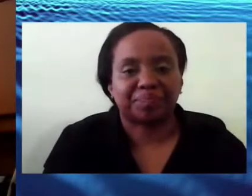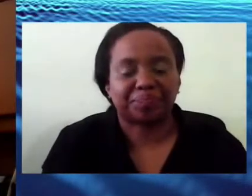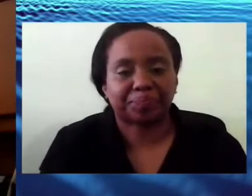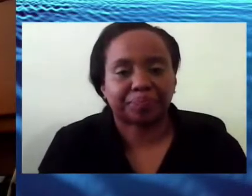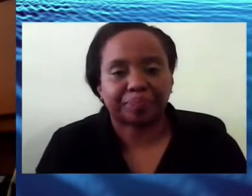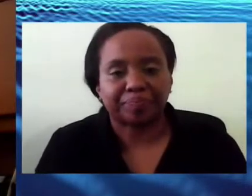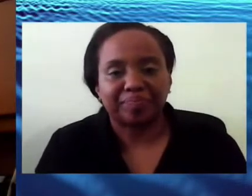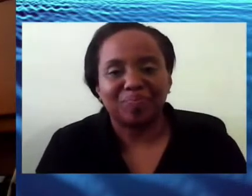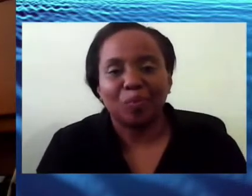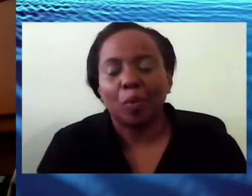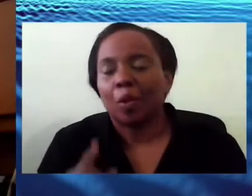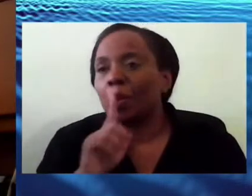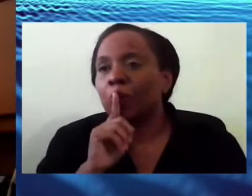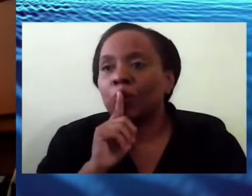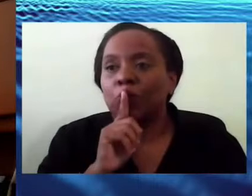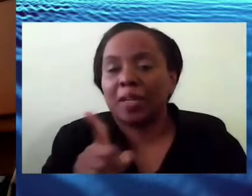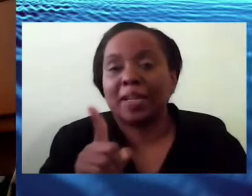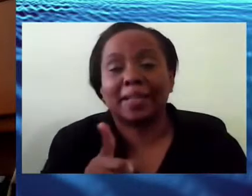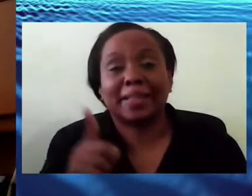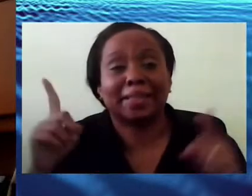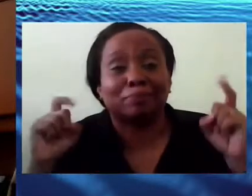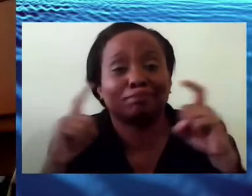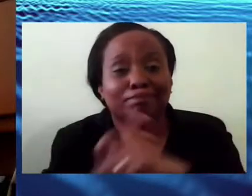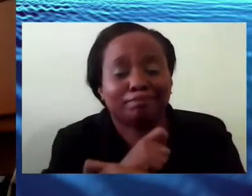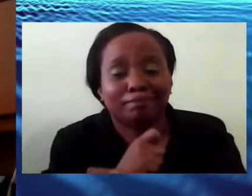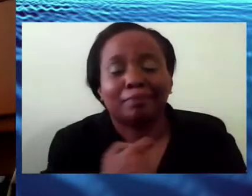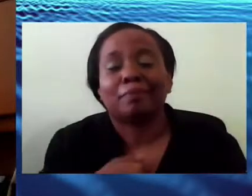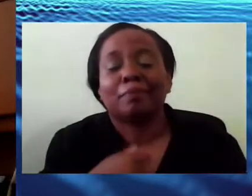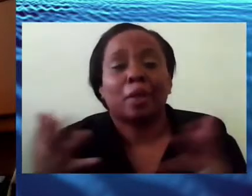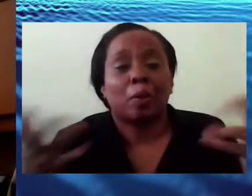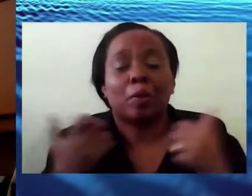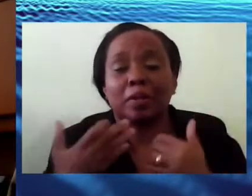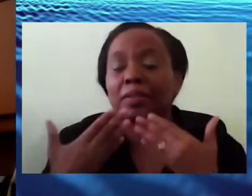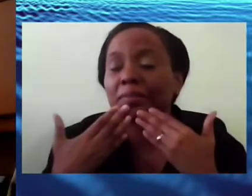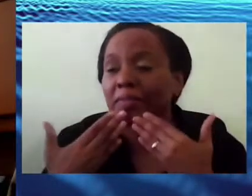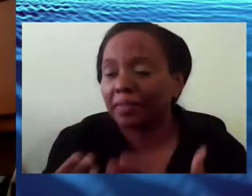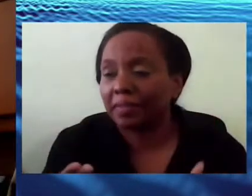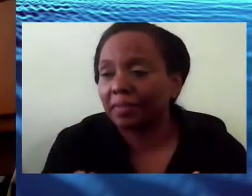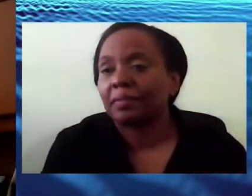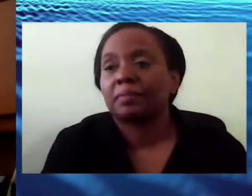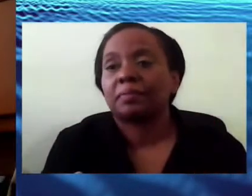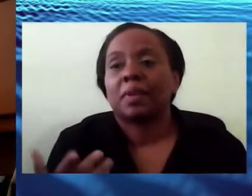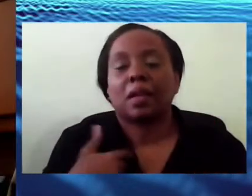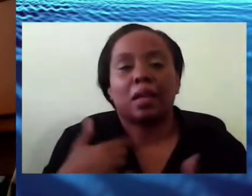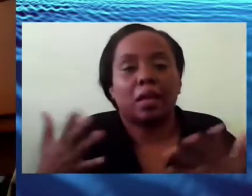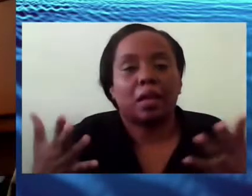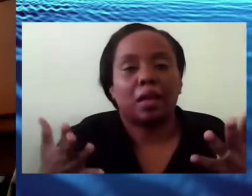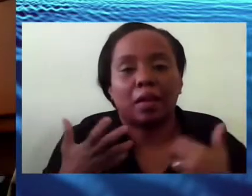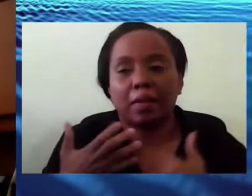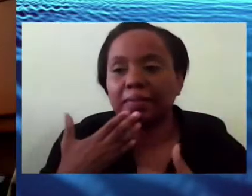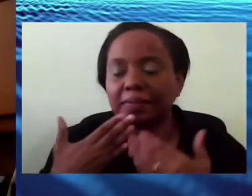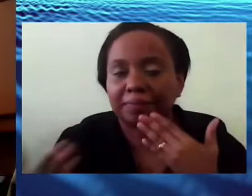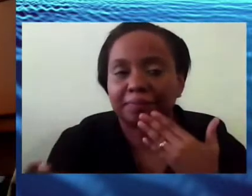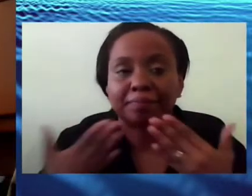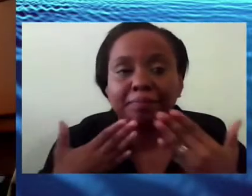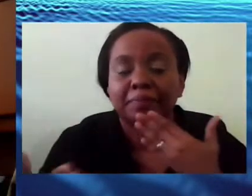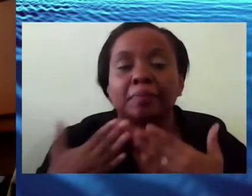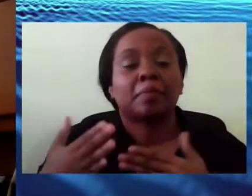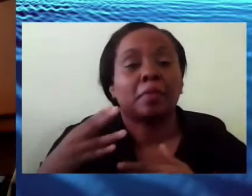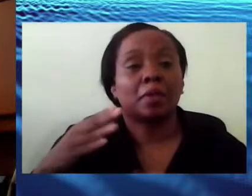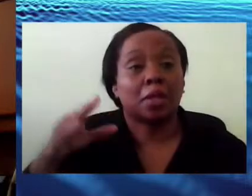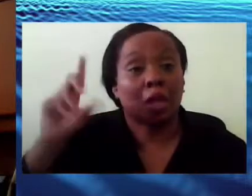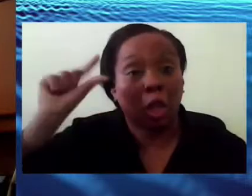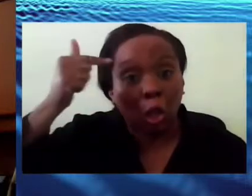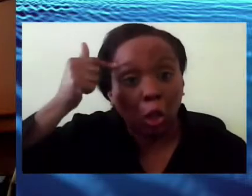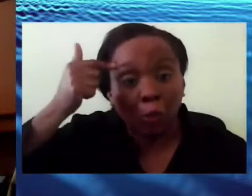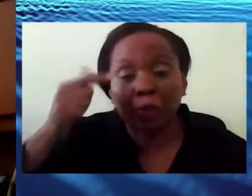it was an intense operation, and I wish, first of all, to begin by expressing the appreciation of the government, and certainly Prime Minister Motley in particular has